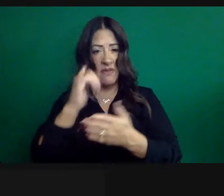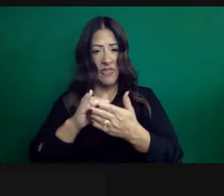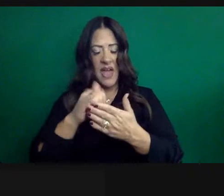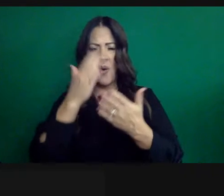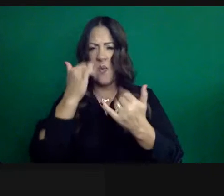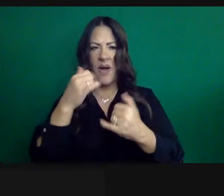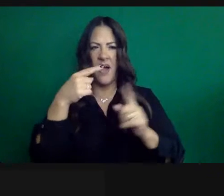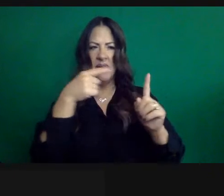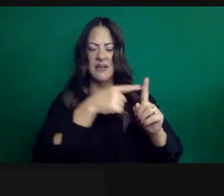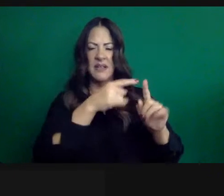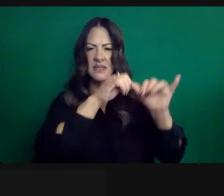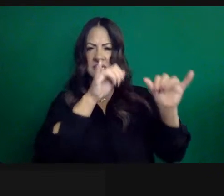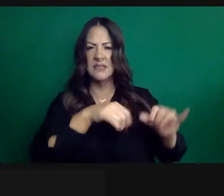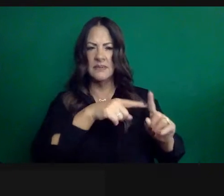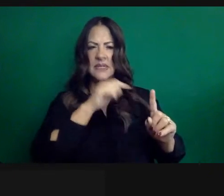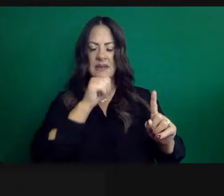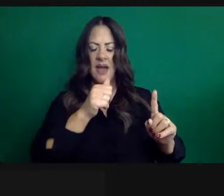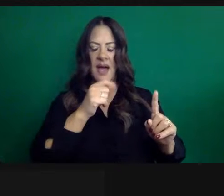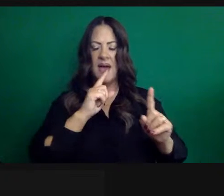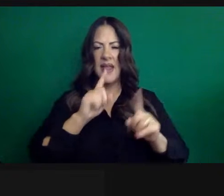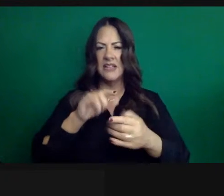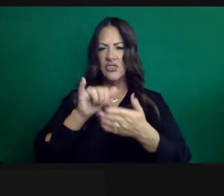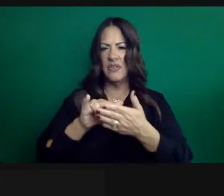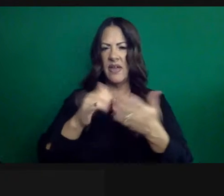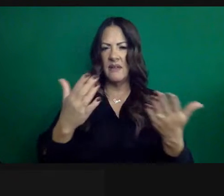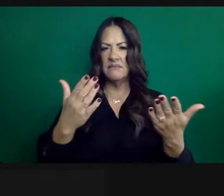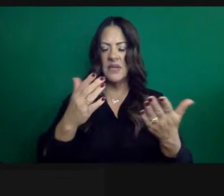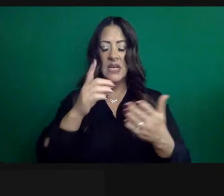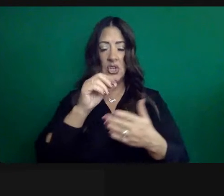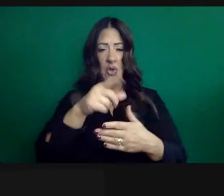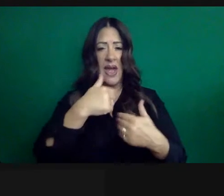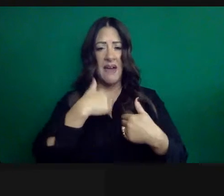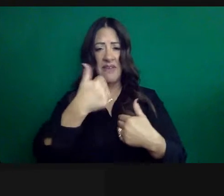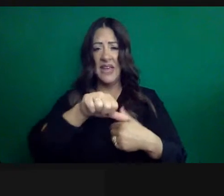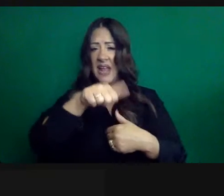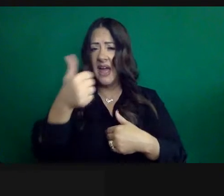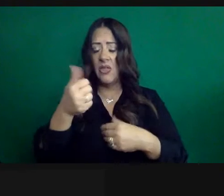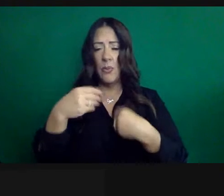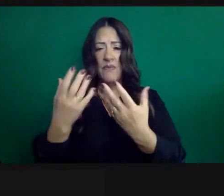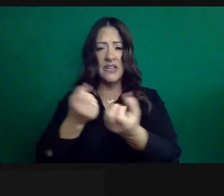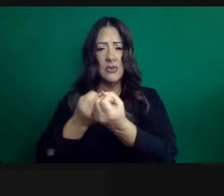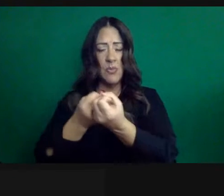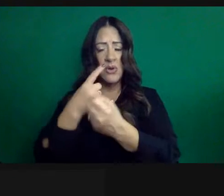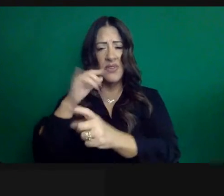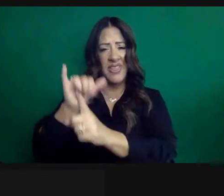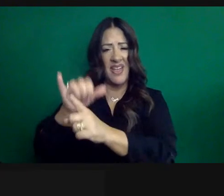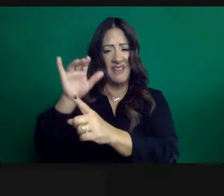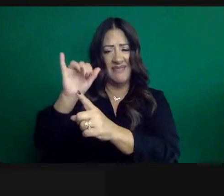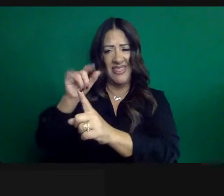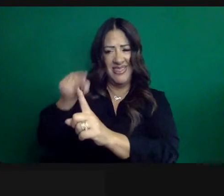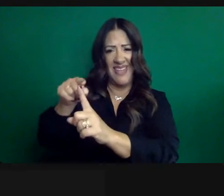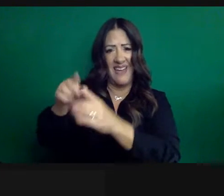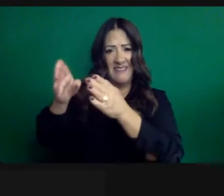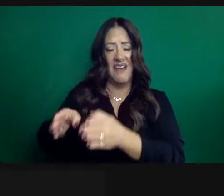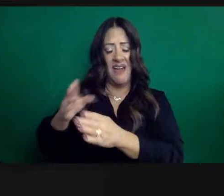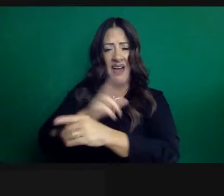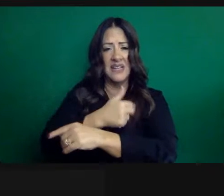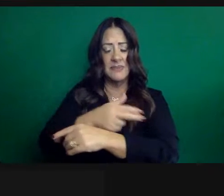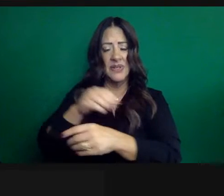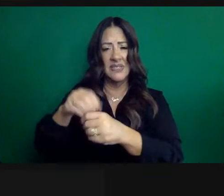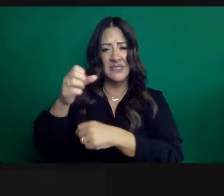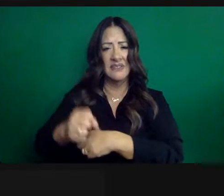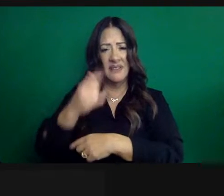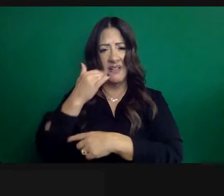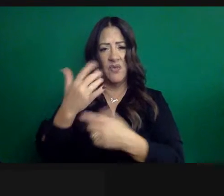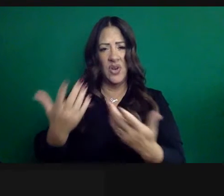in policies in LA County that will seek to decompress Methodist Hospital? Have other hospitals in California told the state they're implementing crisis standards of care, and will that